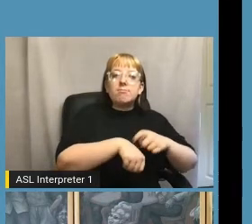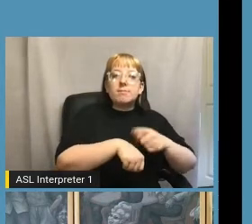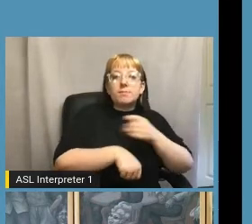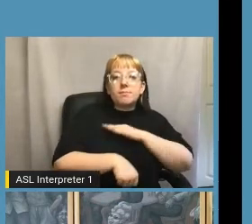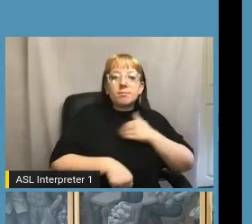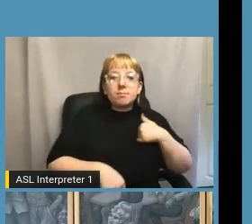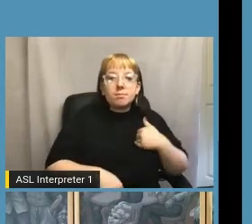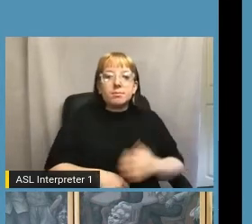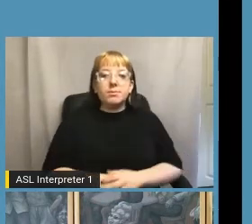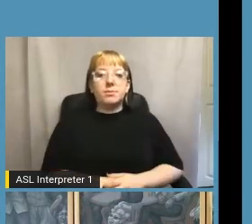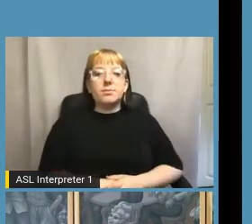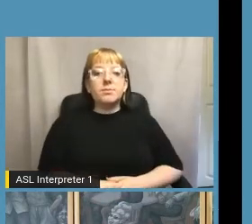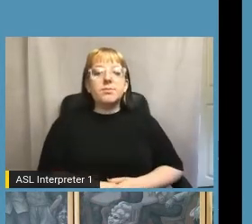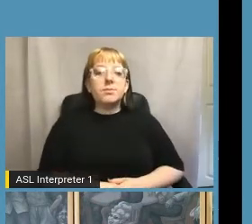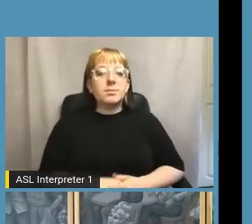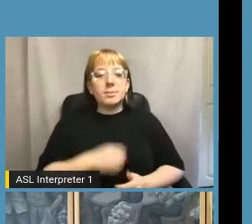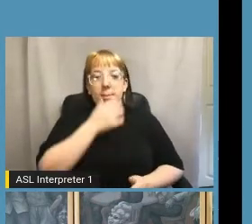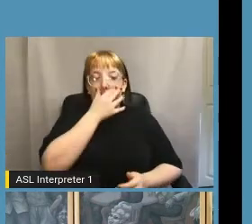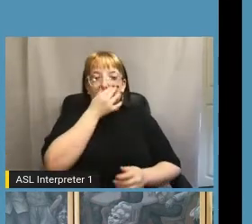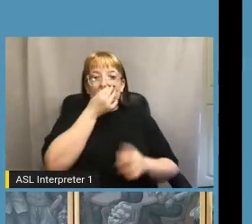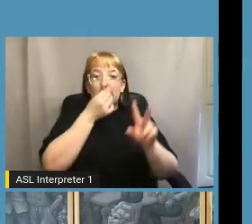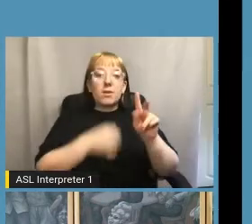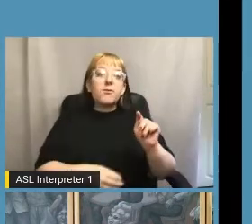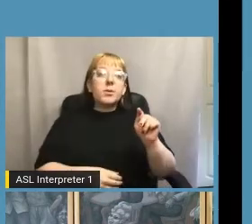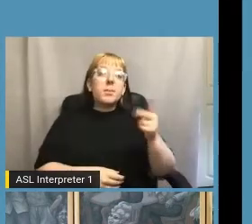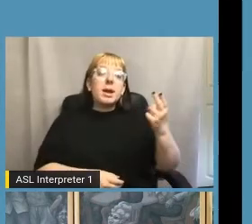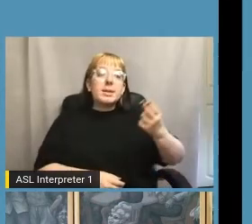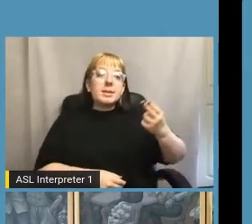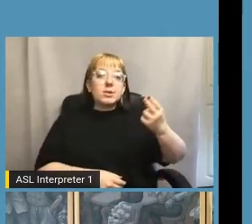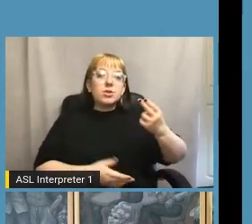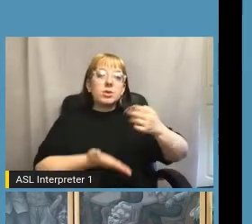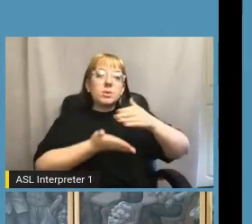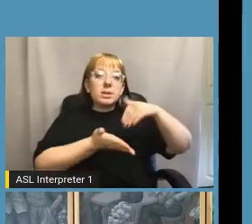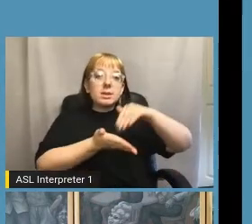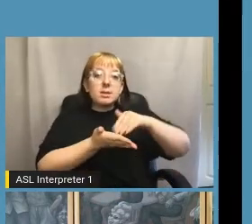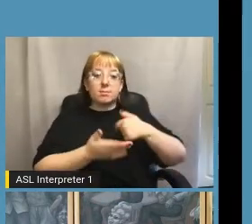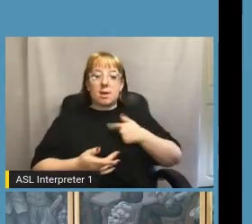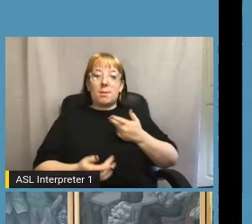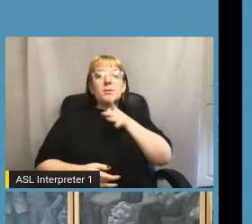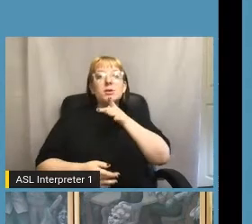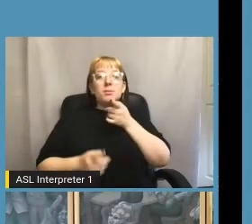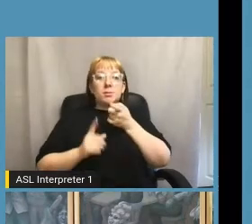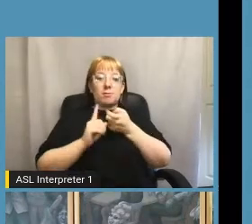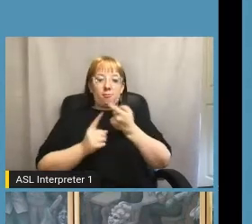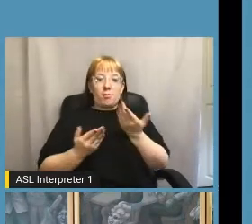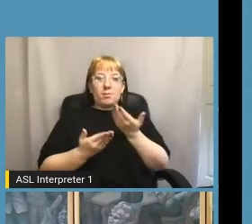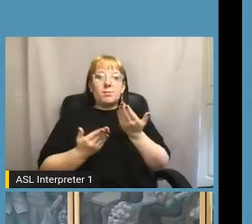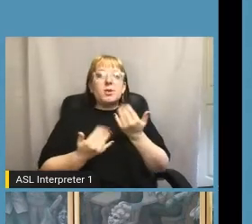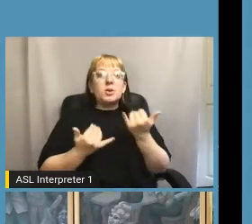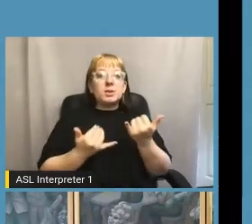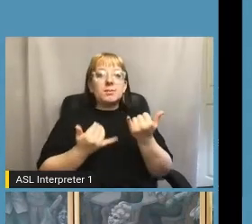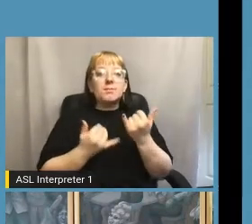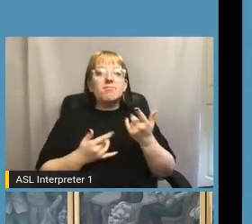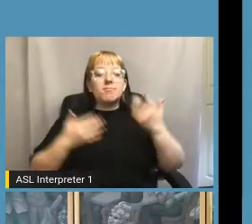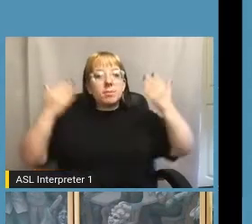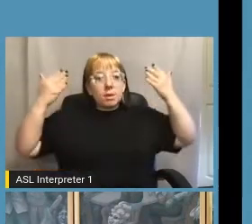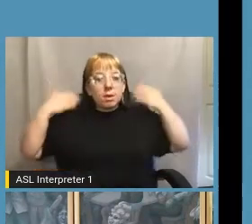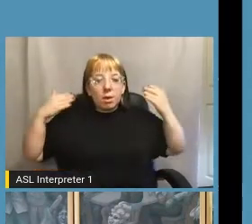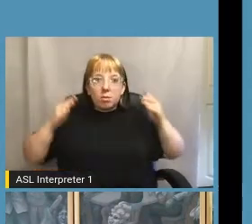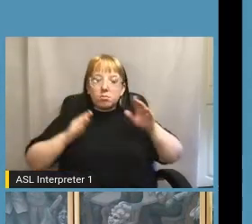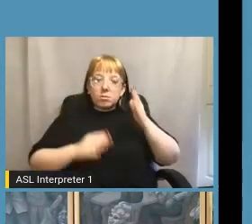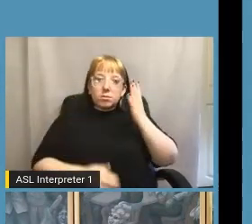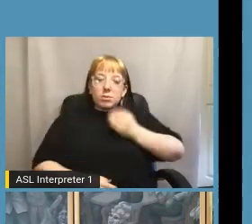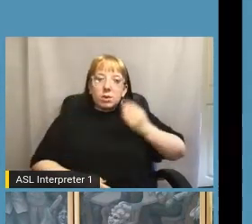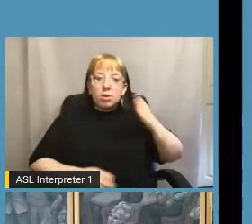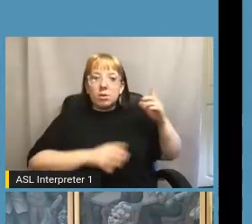state, Montpelier, and the Vermont History Center, which is where I'm speaking to you from today, in front of this beautiful mural that was installed in